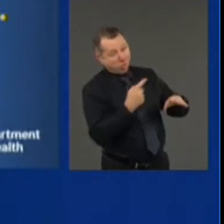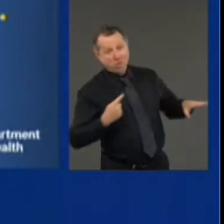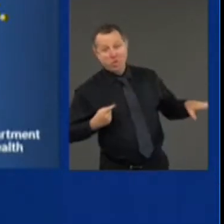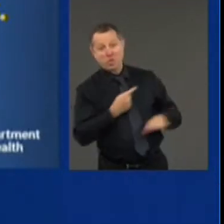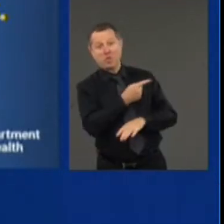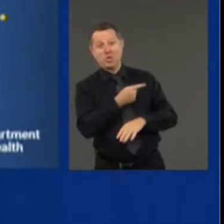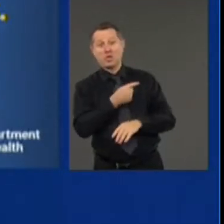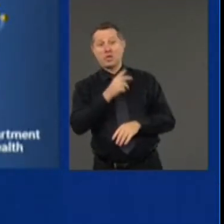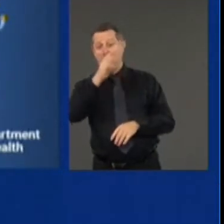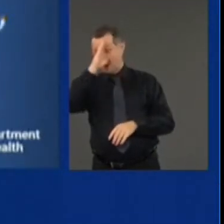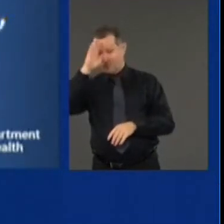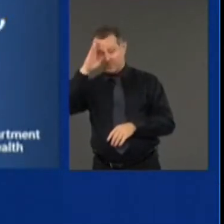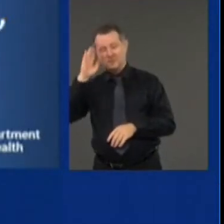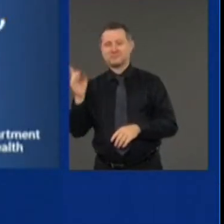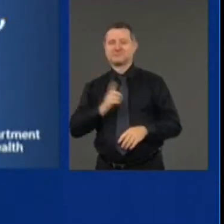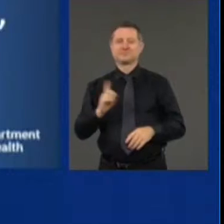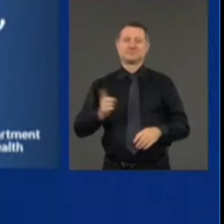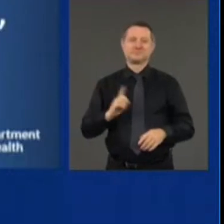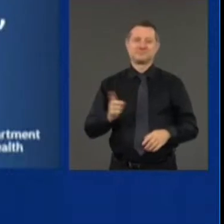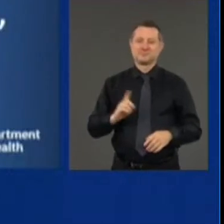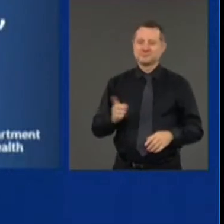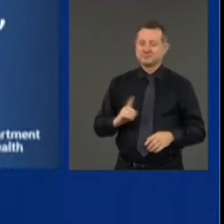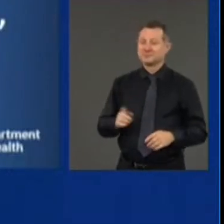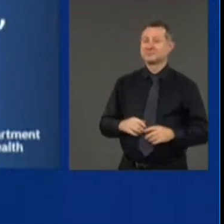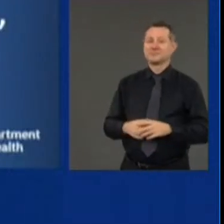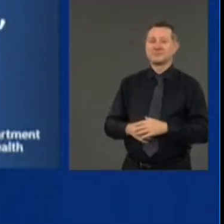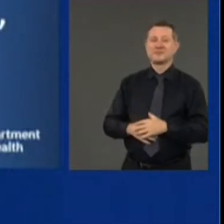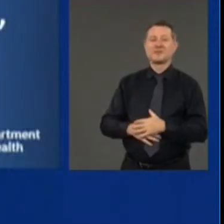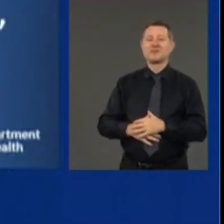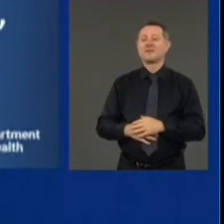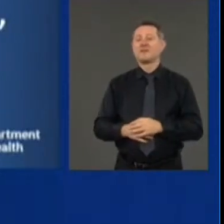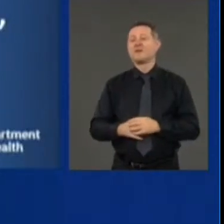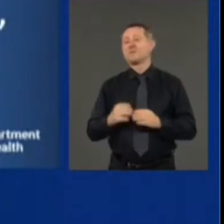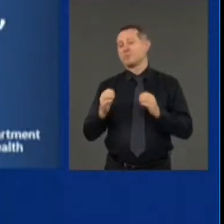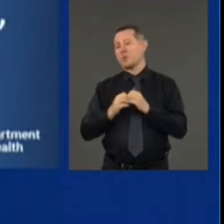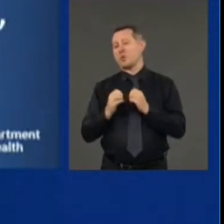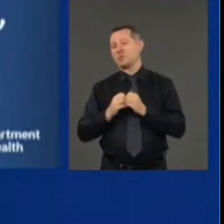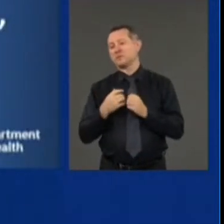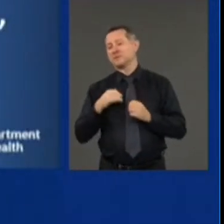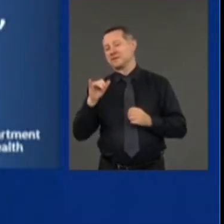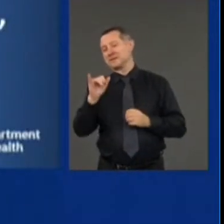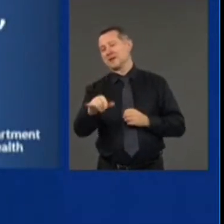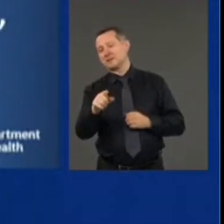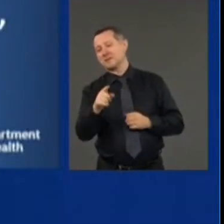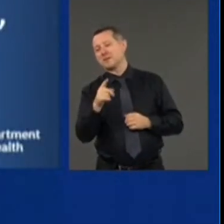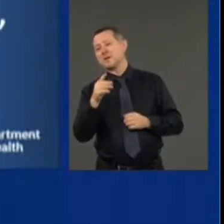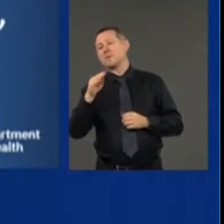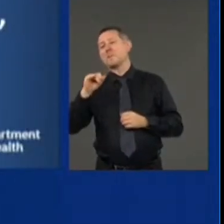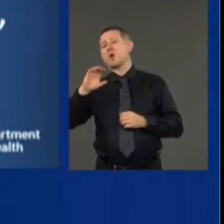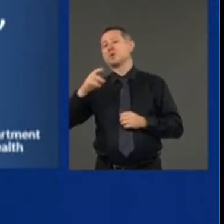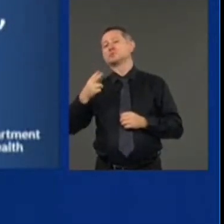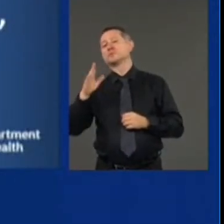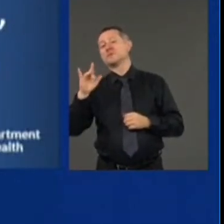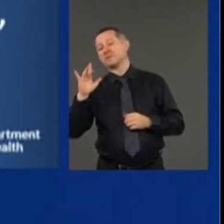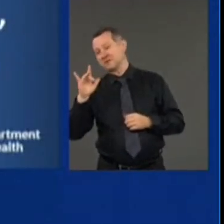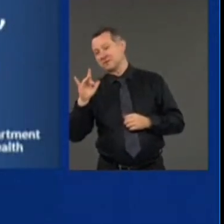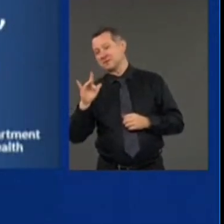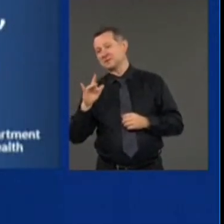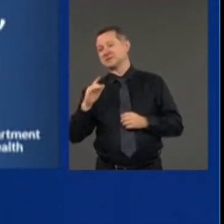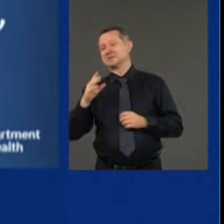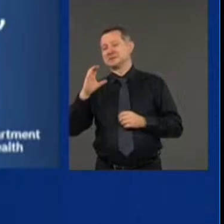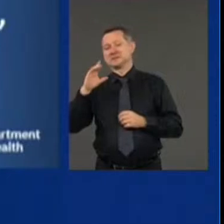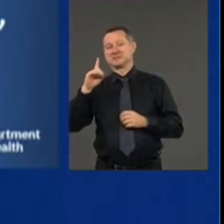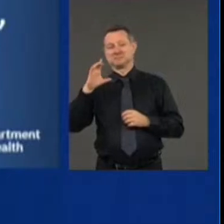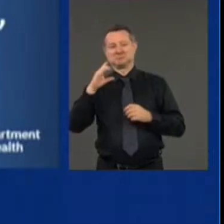facts. Now, a little more about the March 25th guidance document, which we have said many times, but bears repeating. You know,